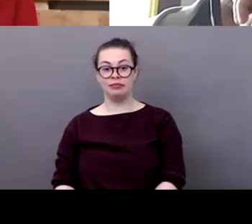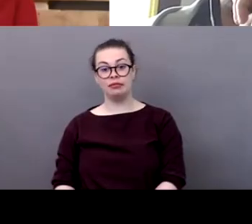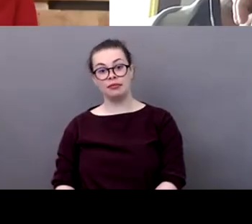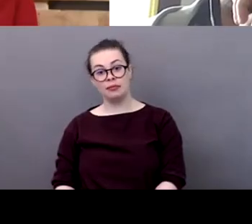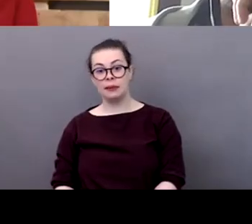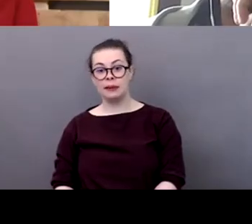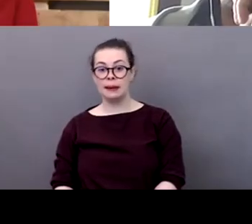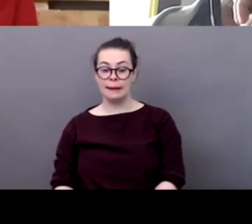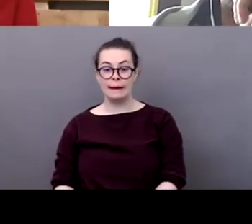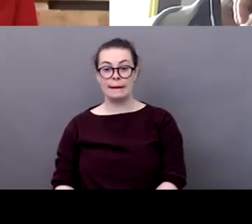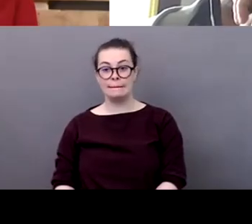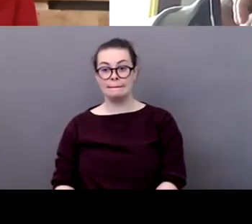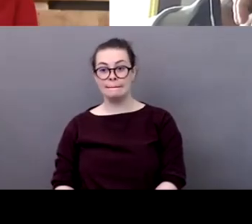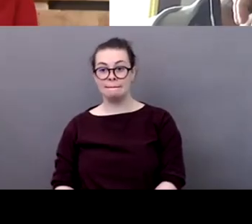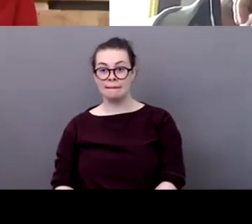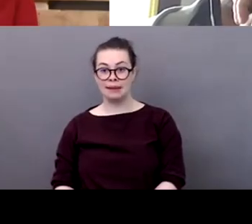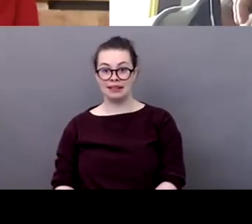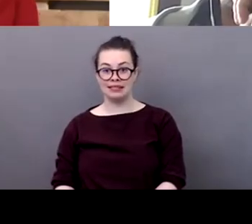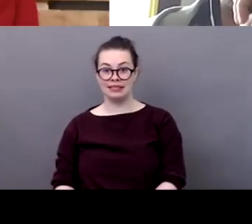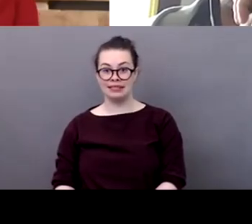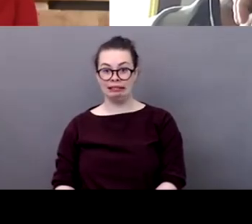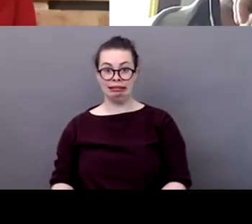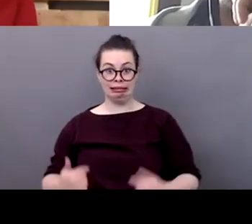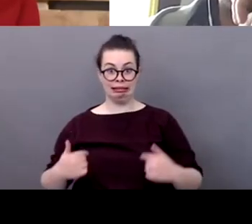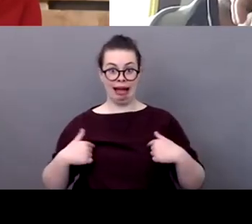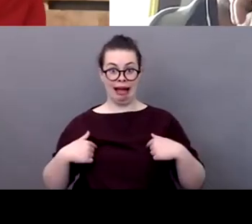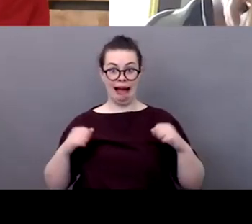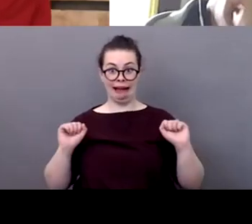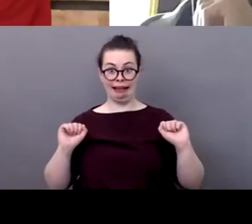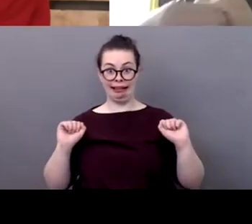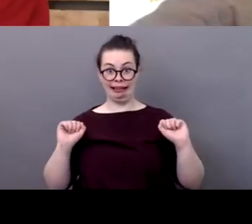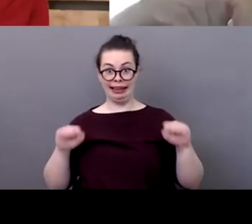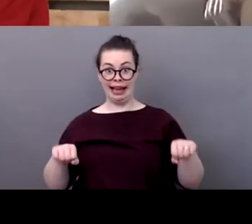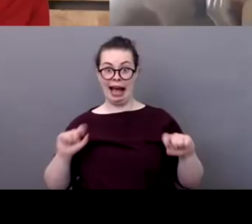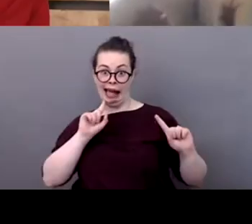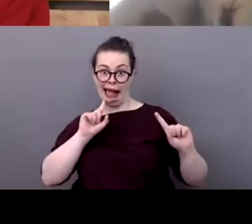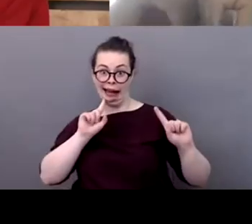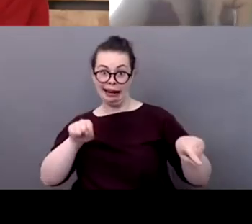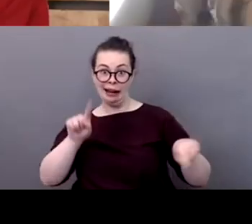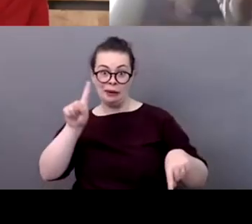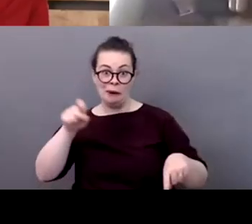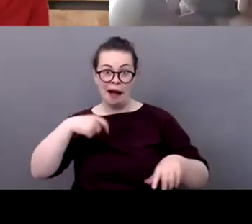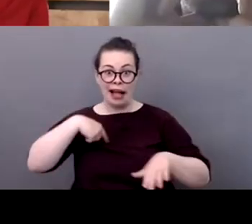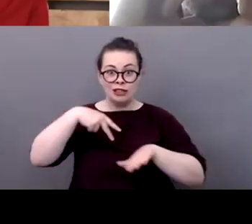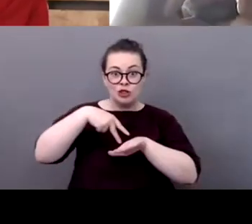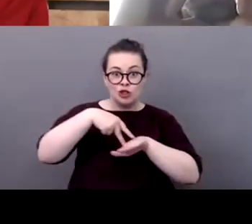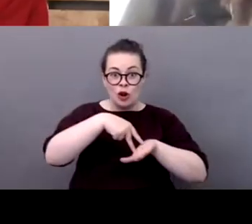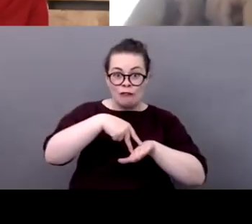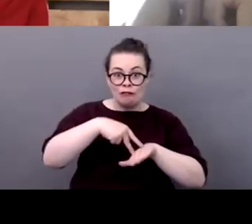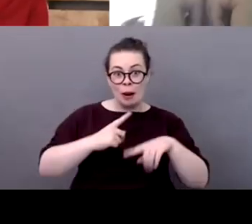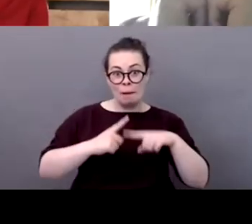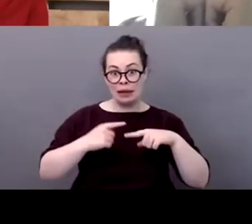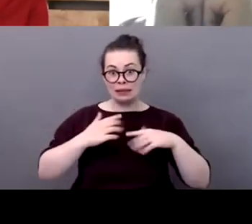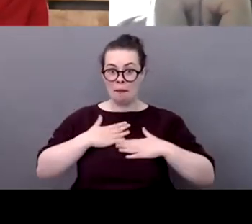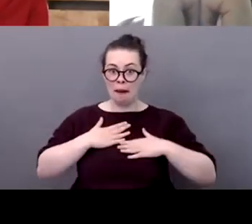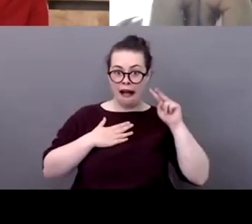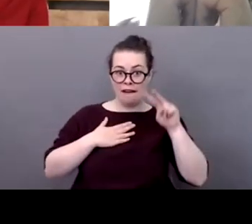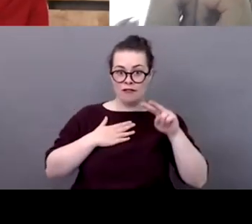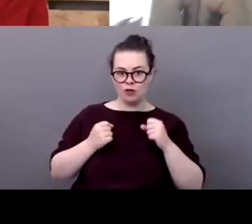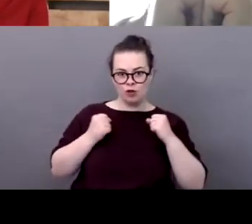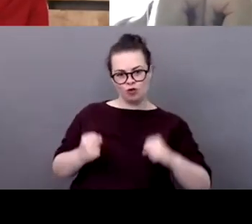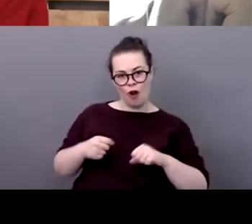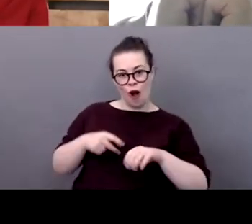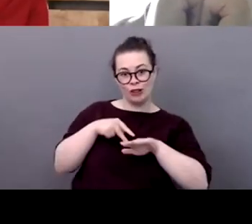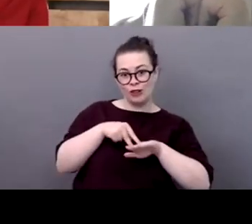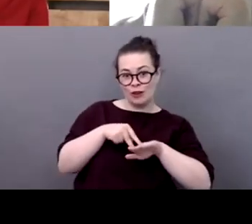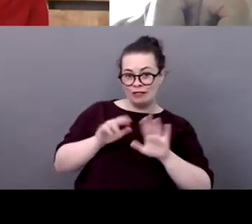Maybe I don't know if I'm the most qualified. My surfer bias again. But comparing it, let's say, to surfing, where